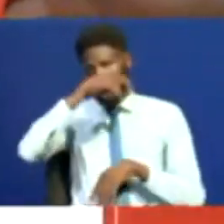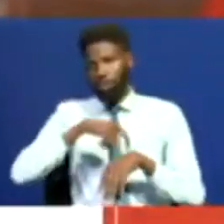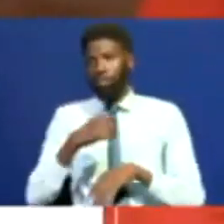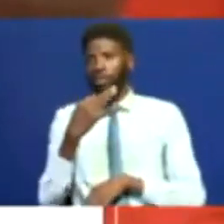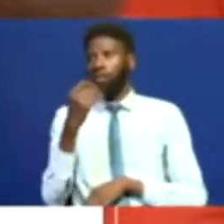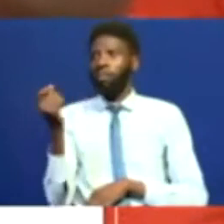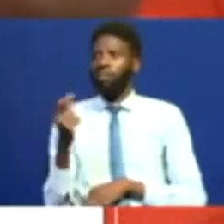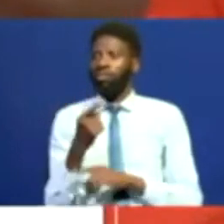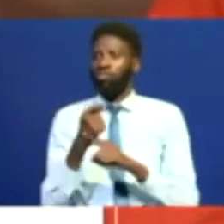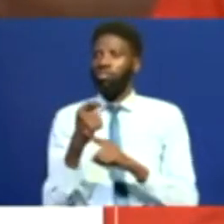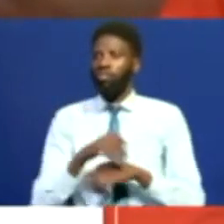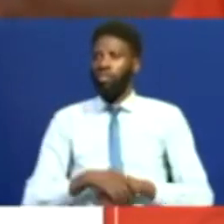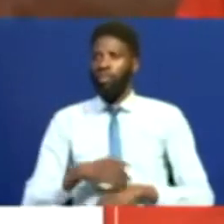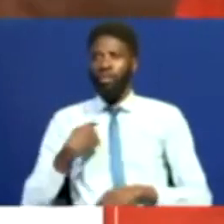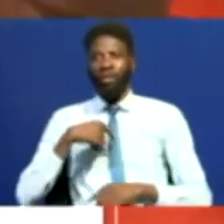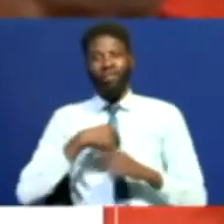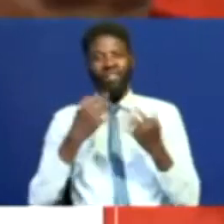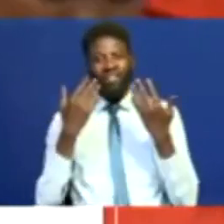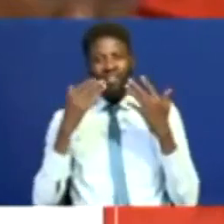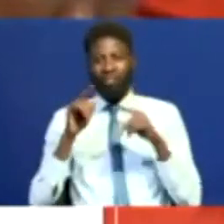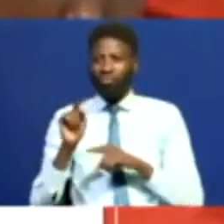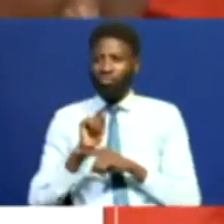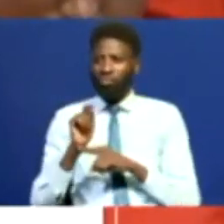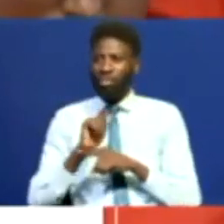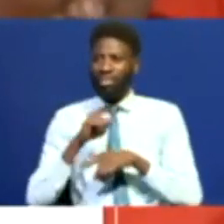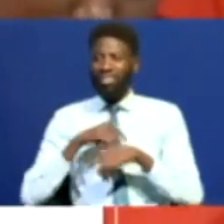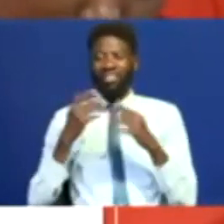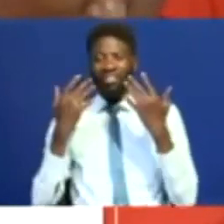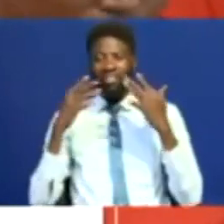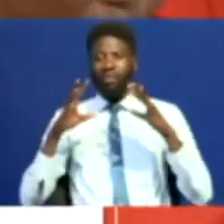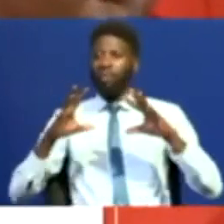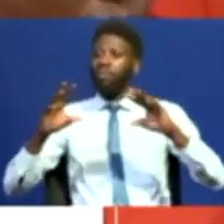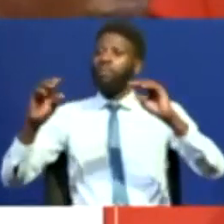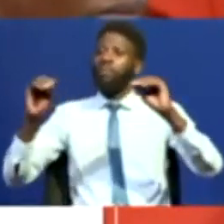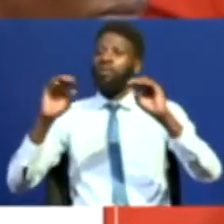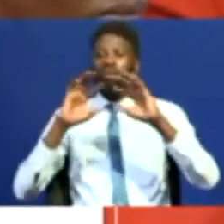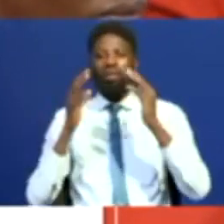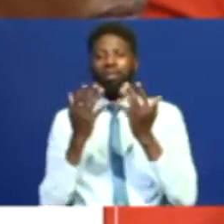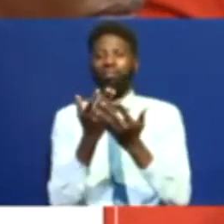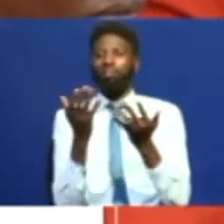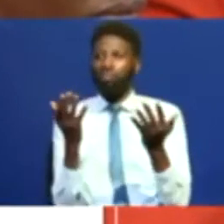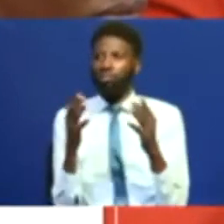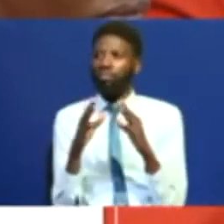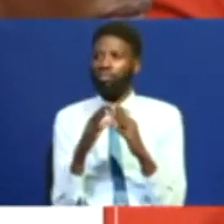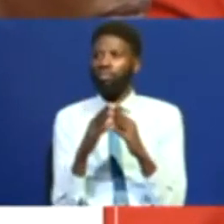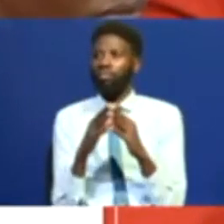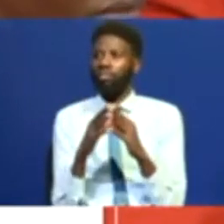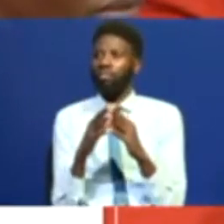have just finished this course, and once you go out to the world, and